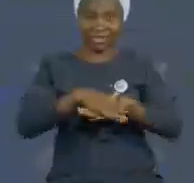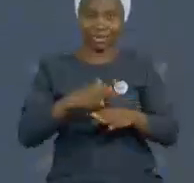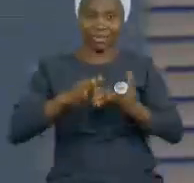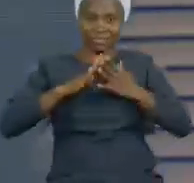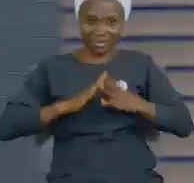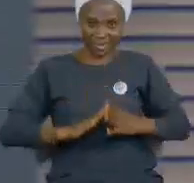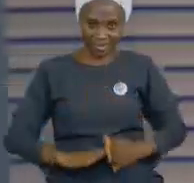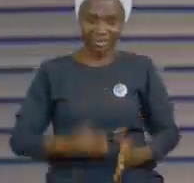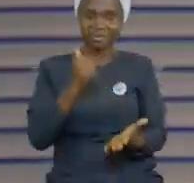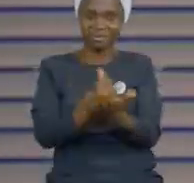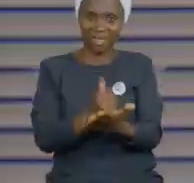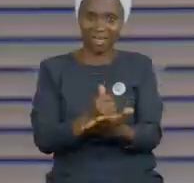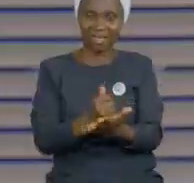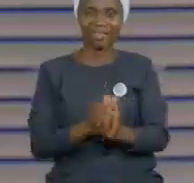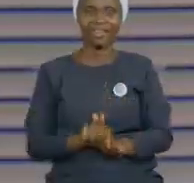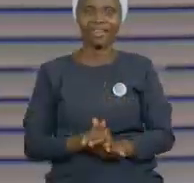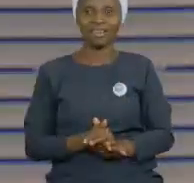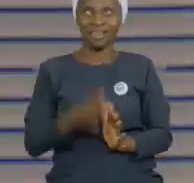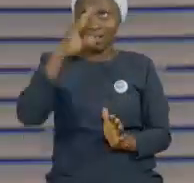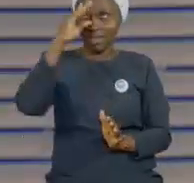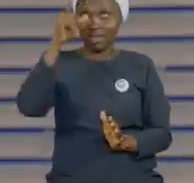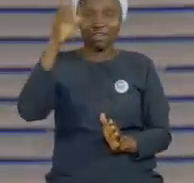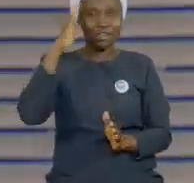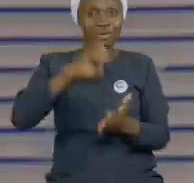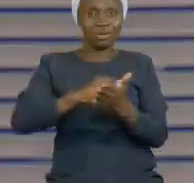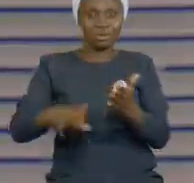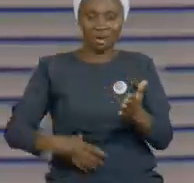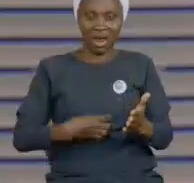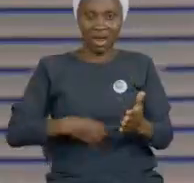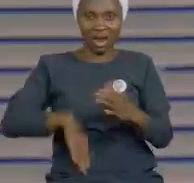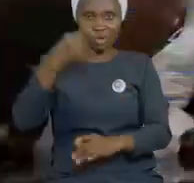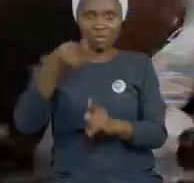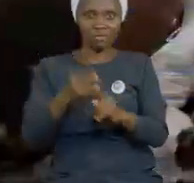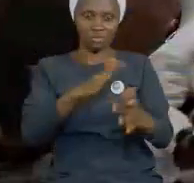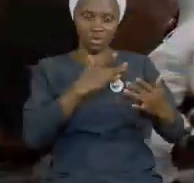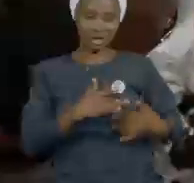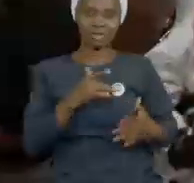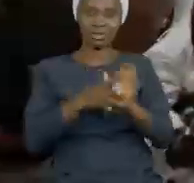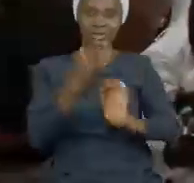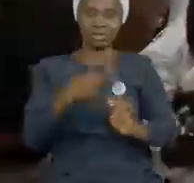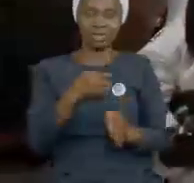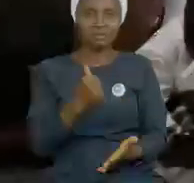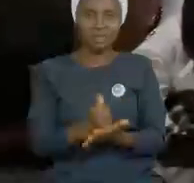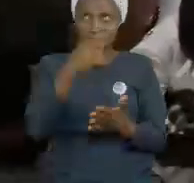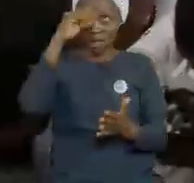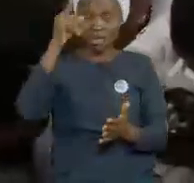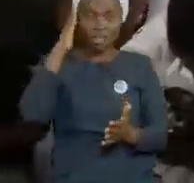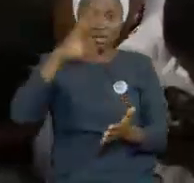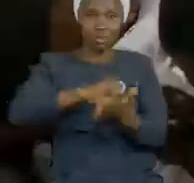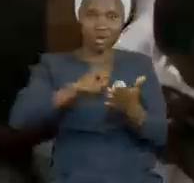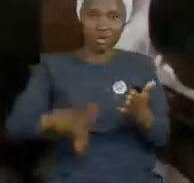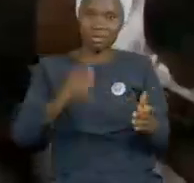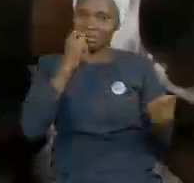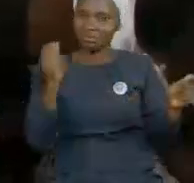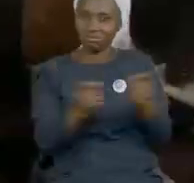peace. He'll take anger away from your heart. He'll take revenge away